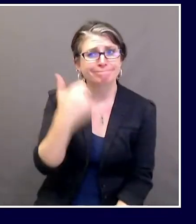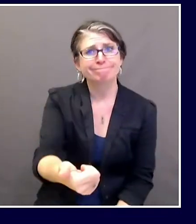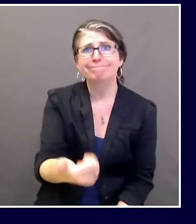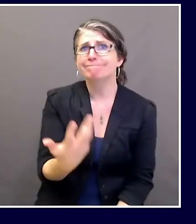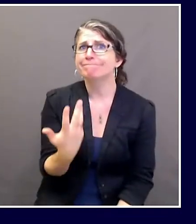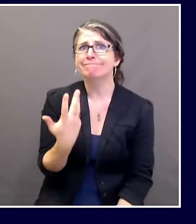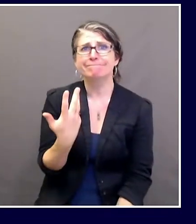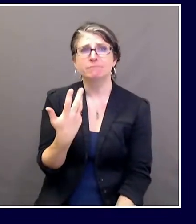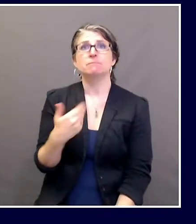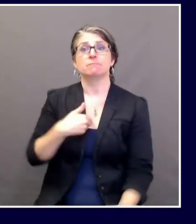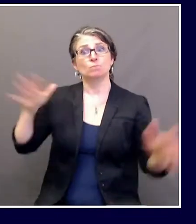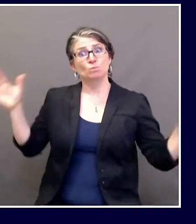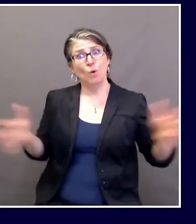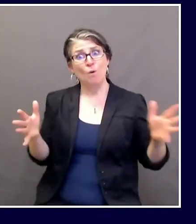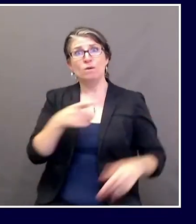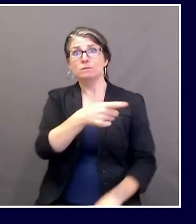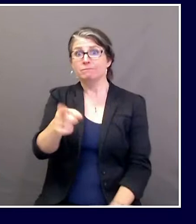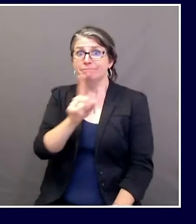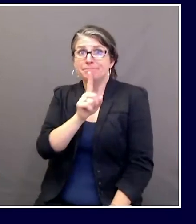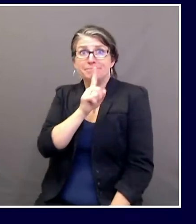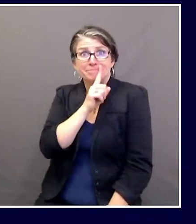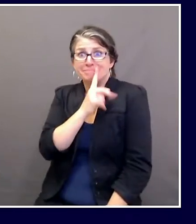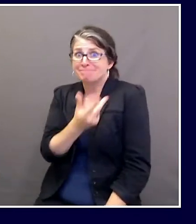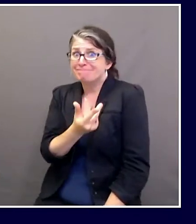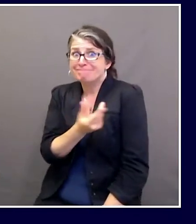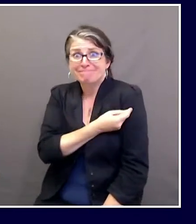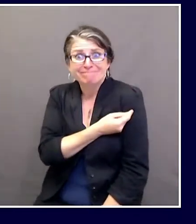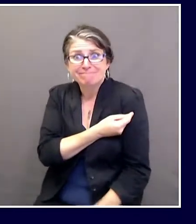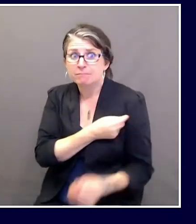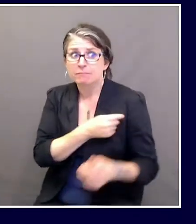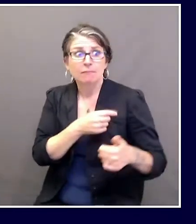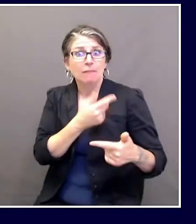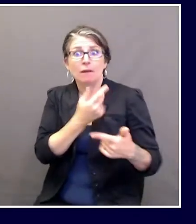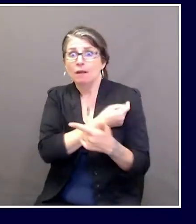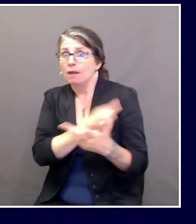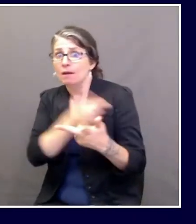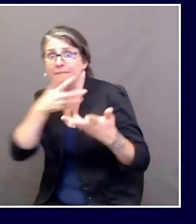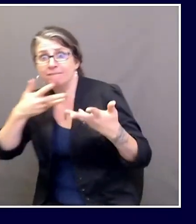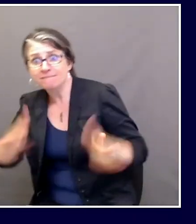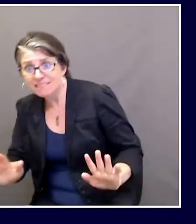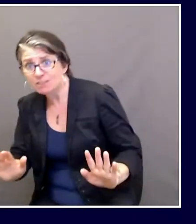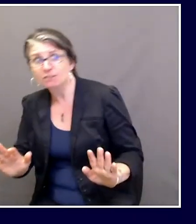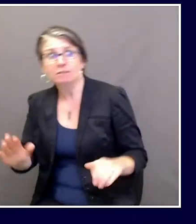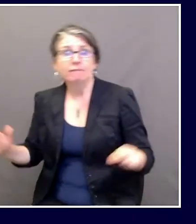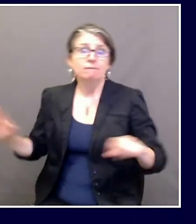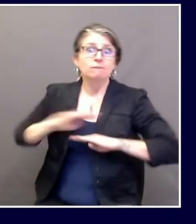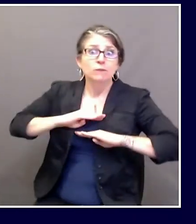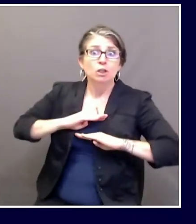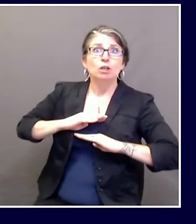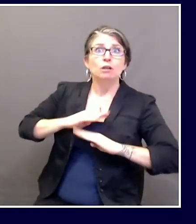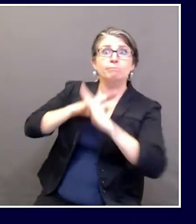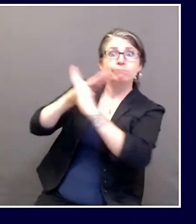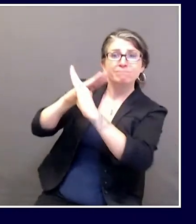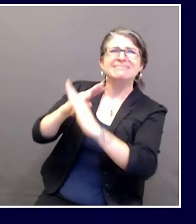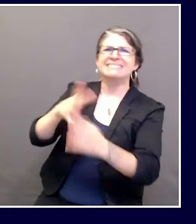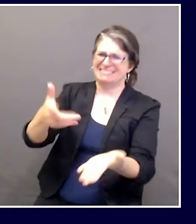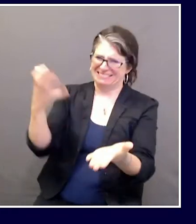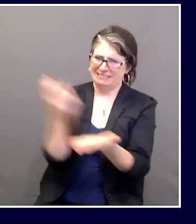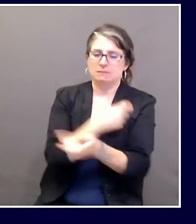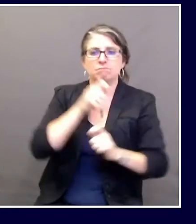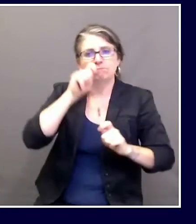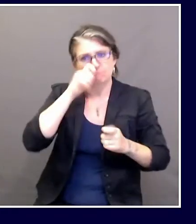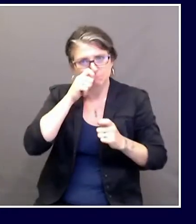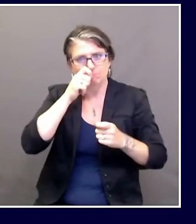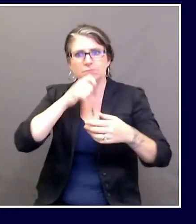routinely. This test can also be used by people who are experiencing symptoms of COVID-19. While